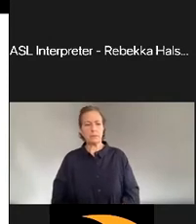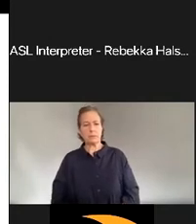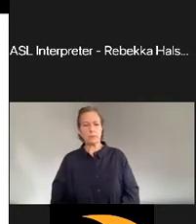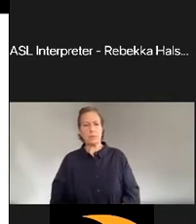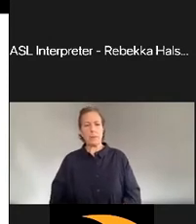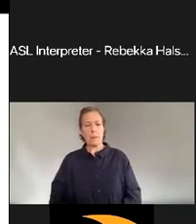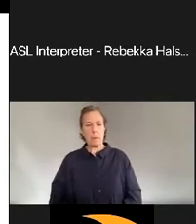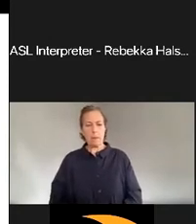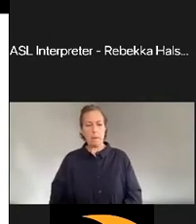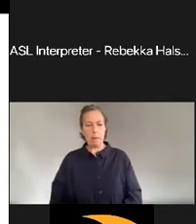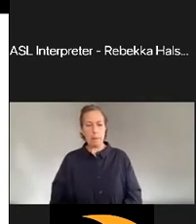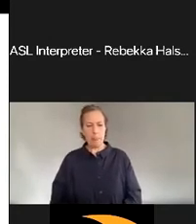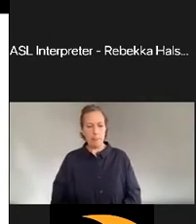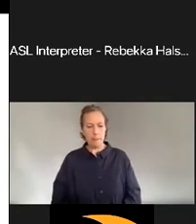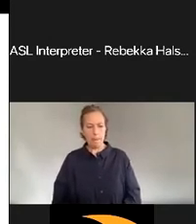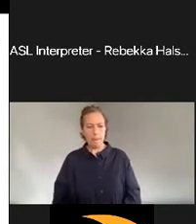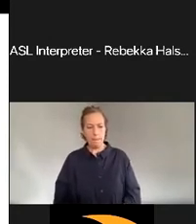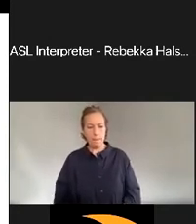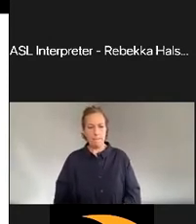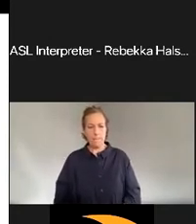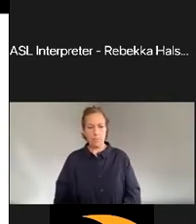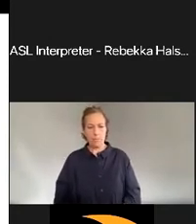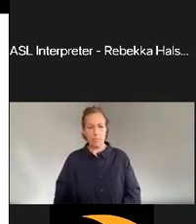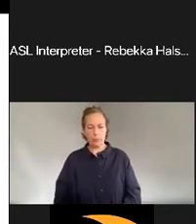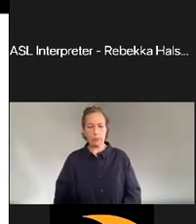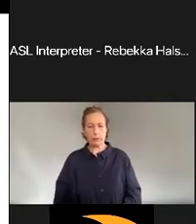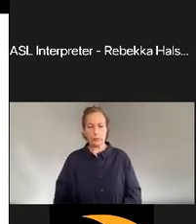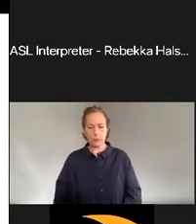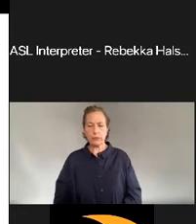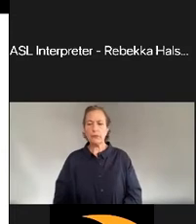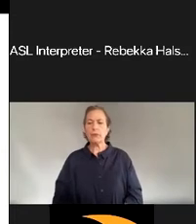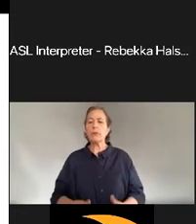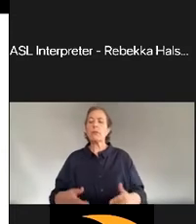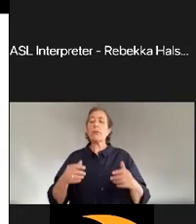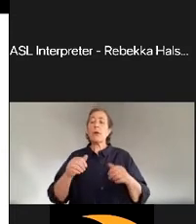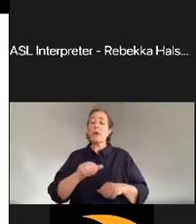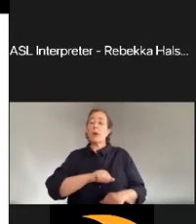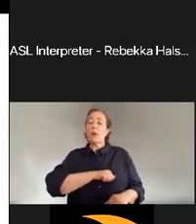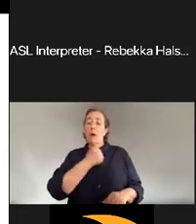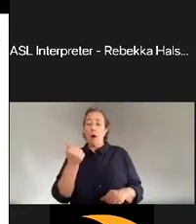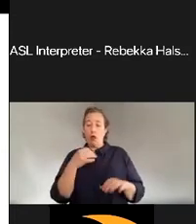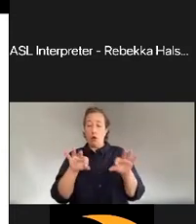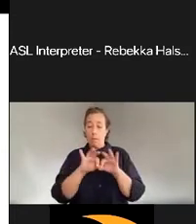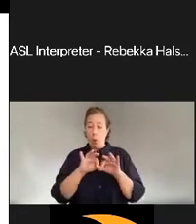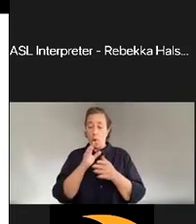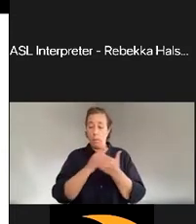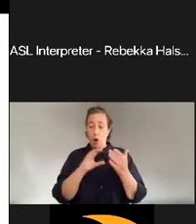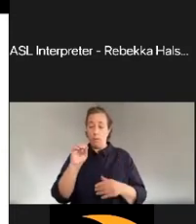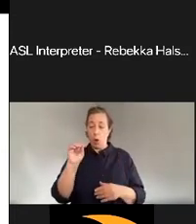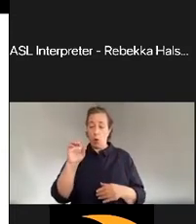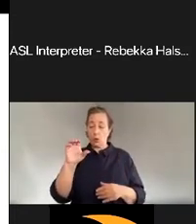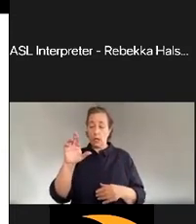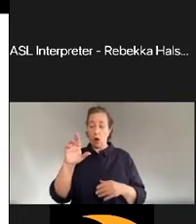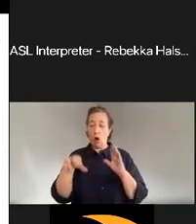The other aspect that I'd like to discuss of OCR's role in enforcing the law is to